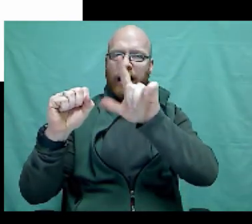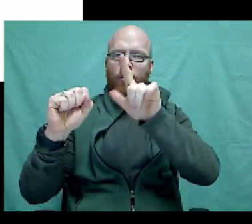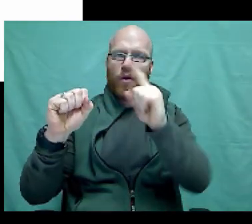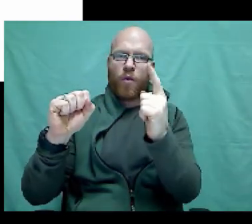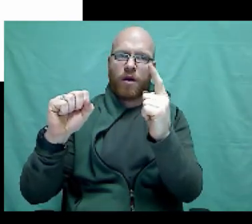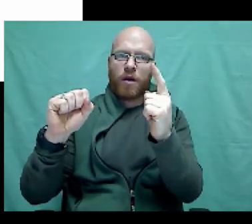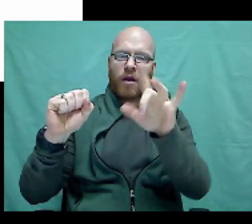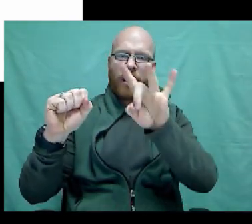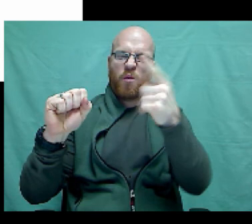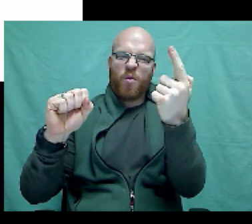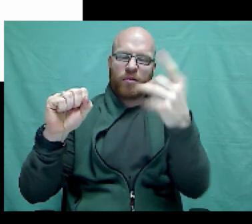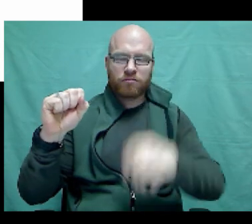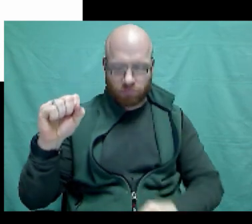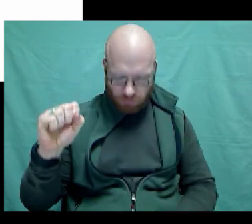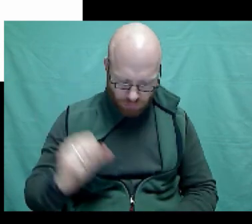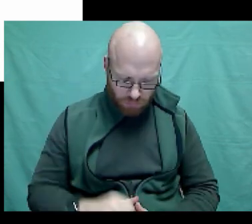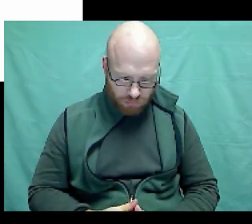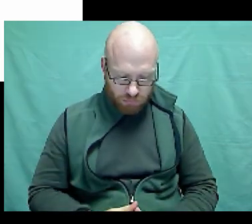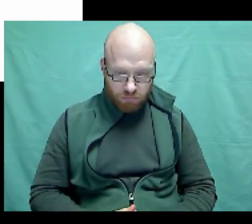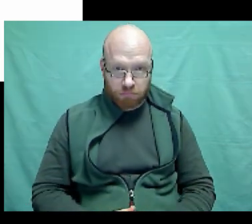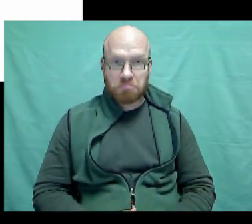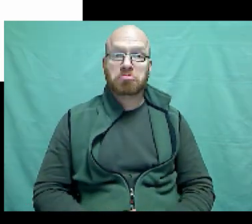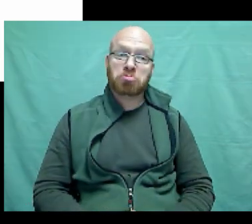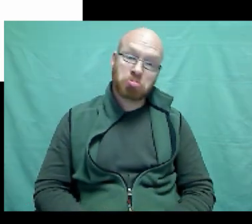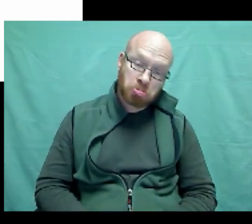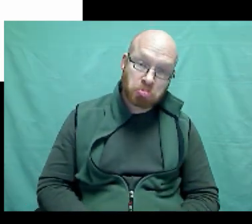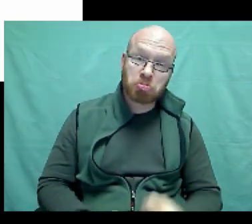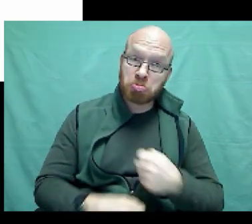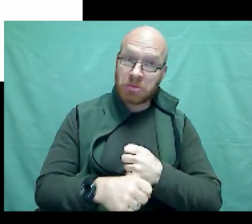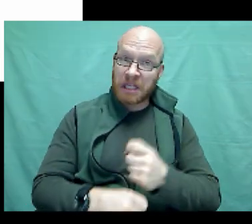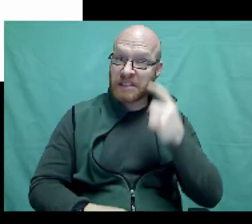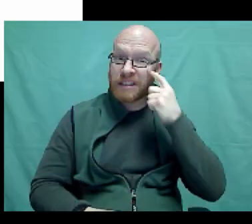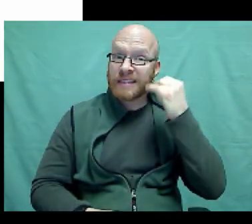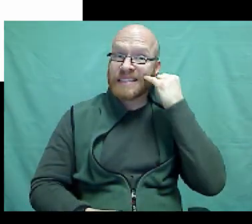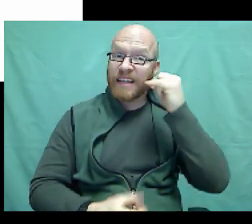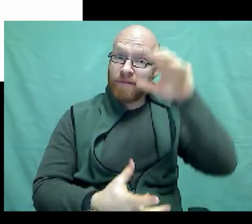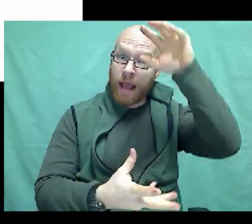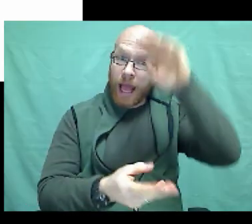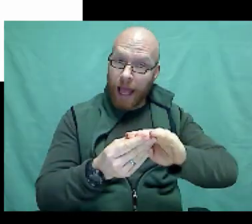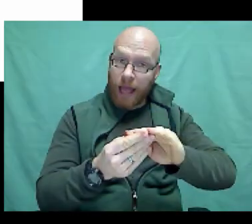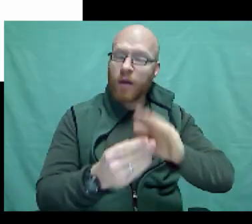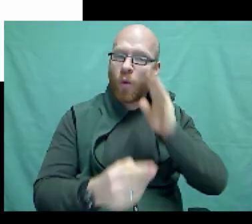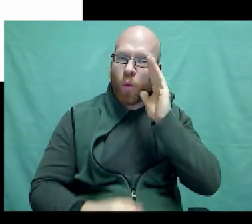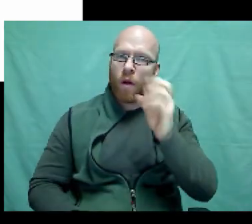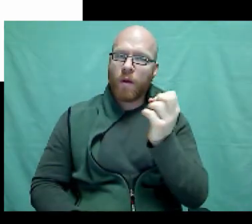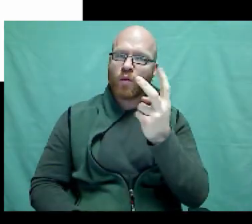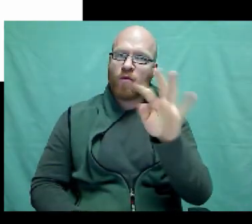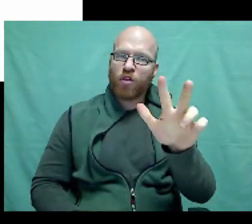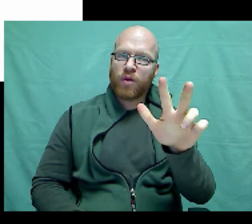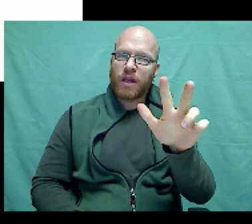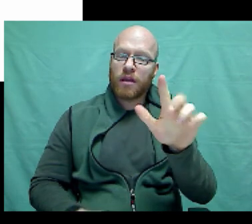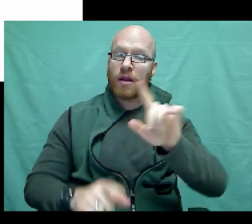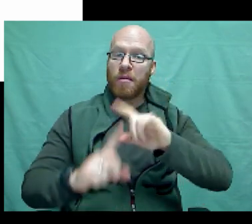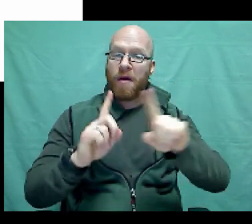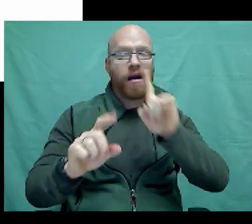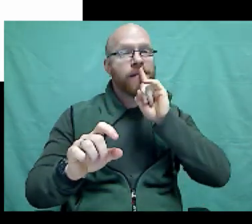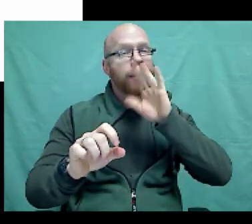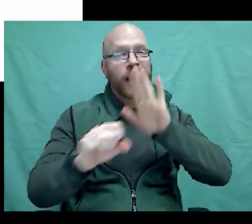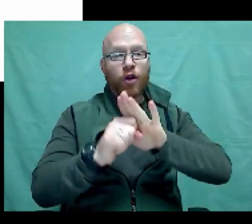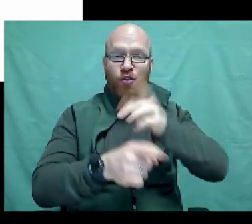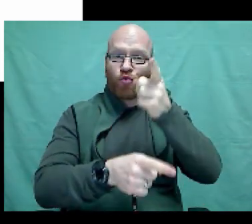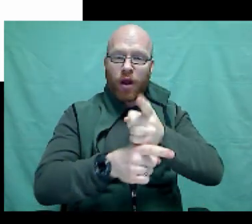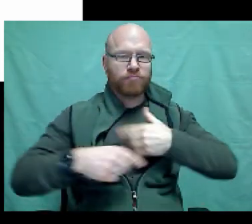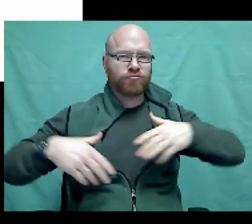so now we have S. N equals 422, and S equals 821.